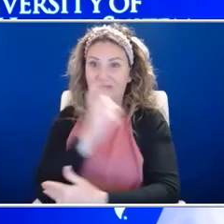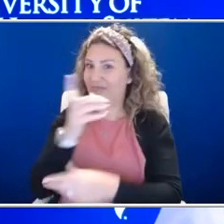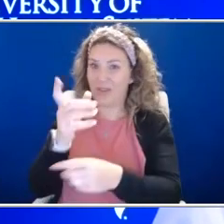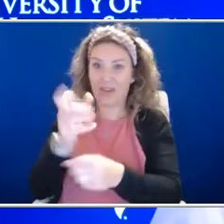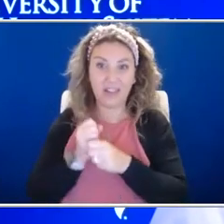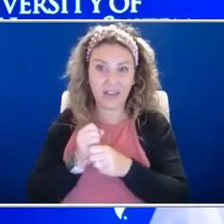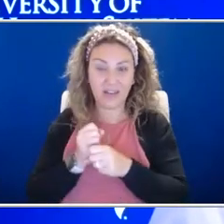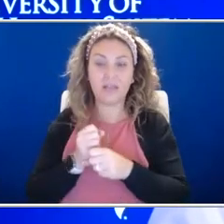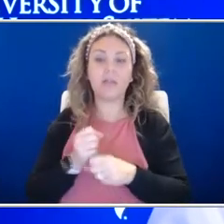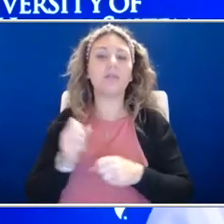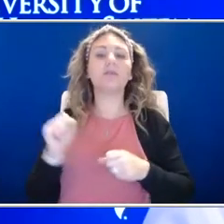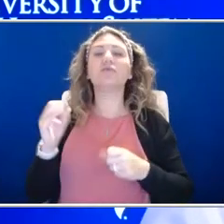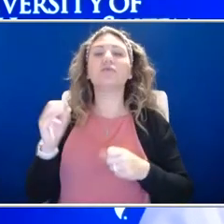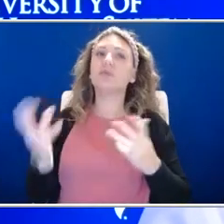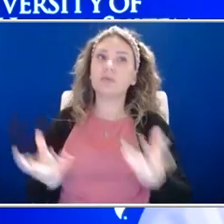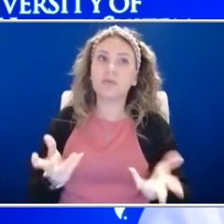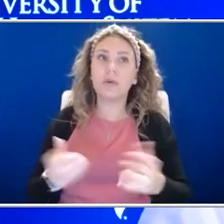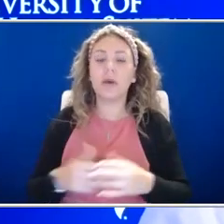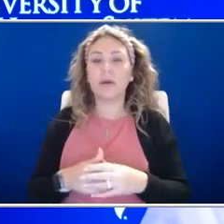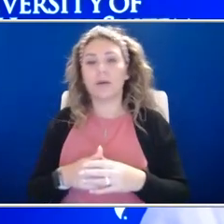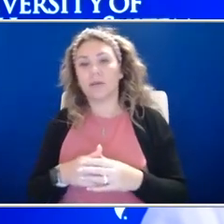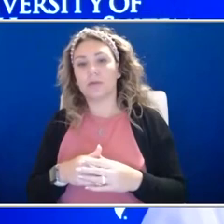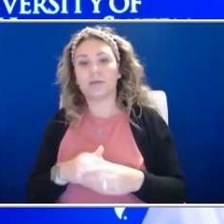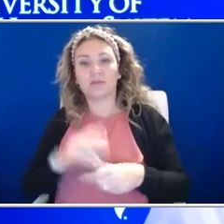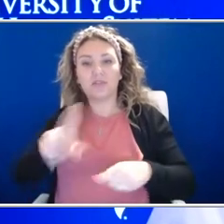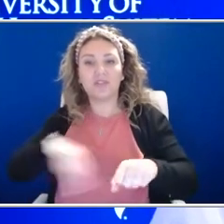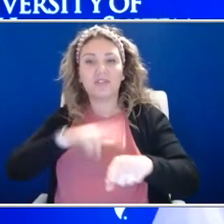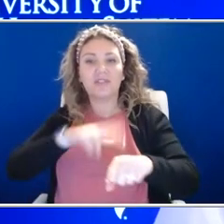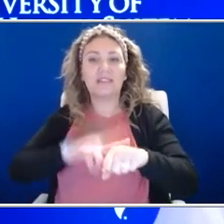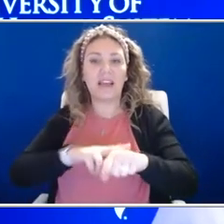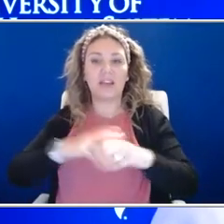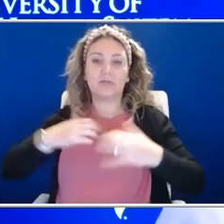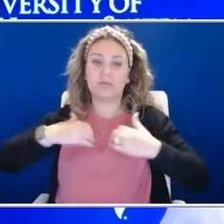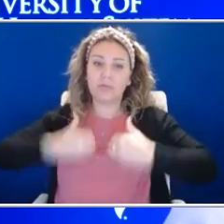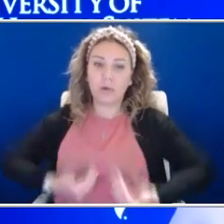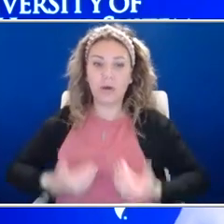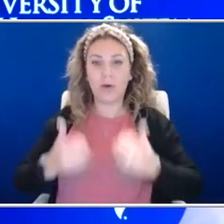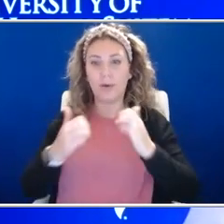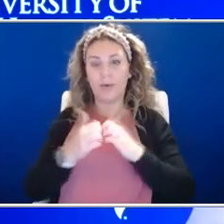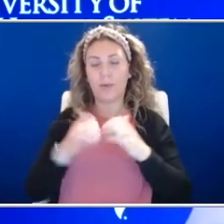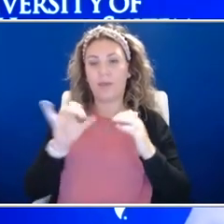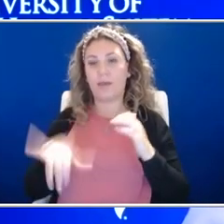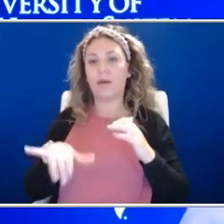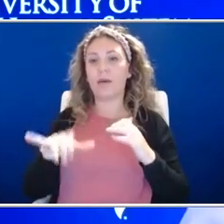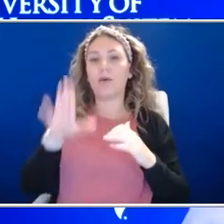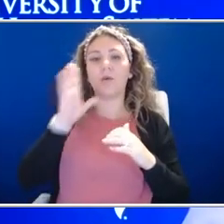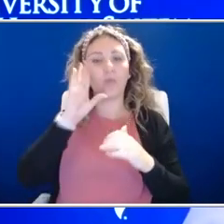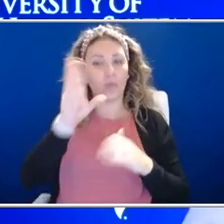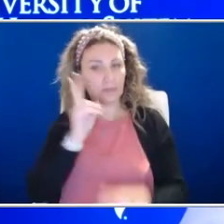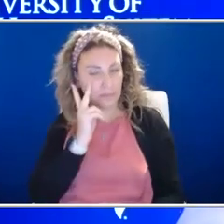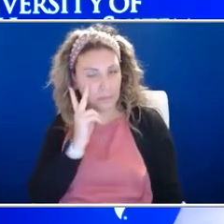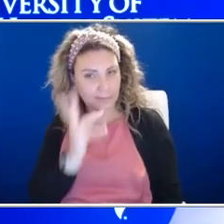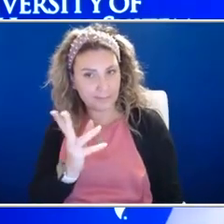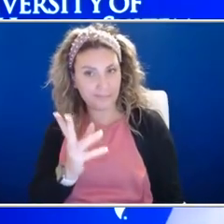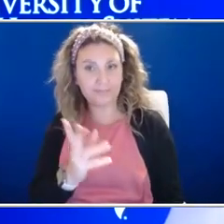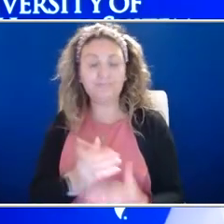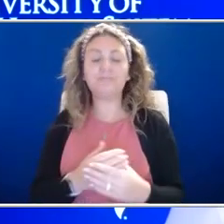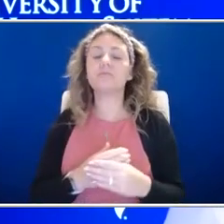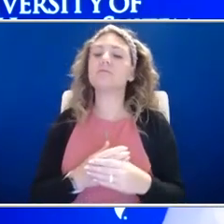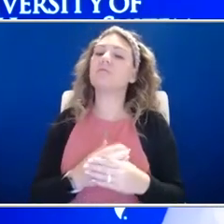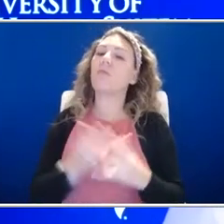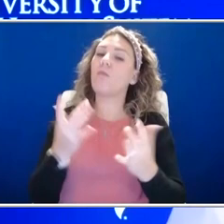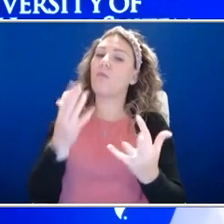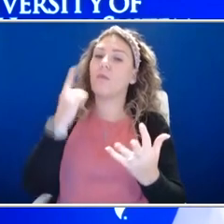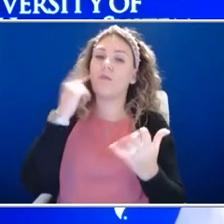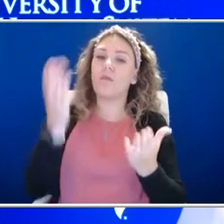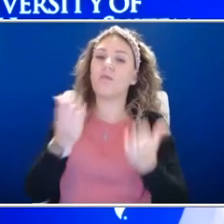think there's just kind of a national fatigue about that as well. So we'll have to see. I mean, certainly we'll wait for those recommendations, but